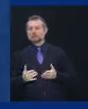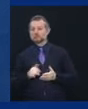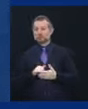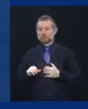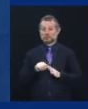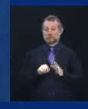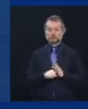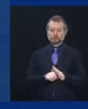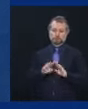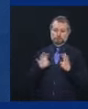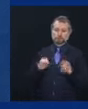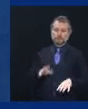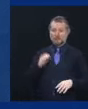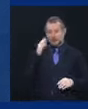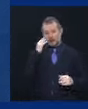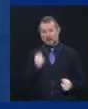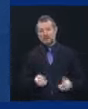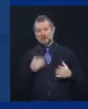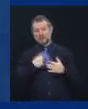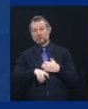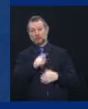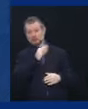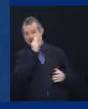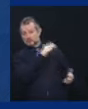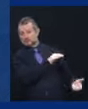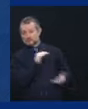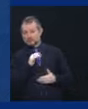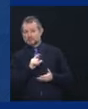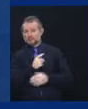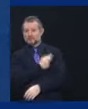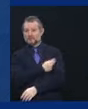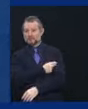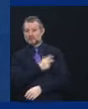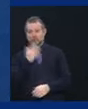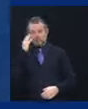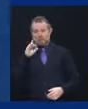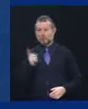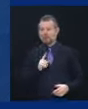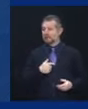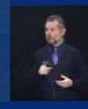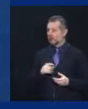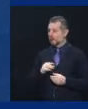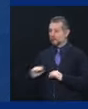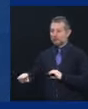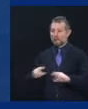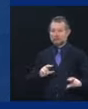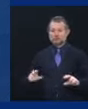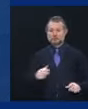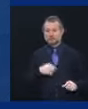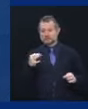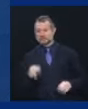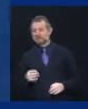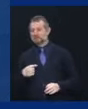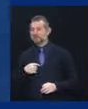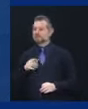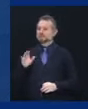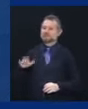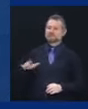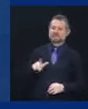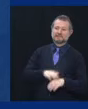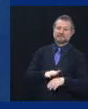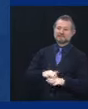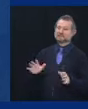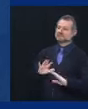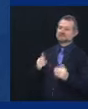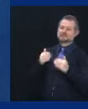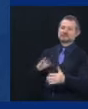don't know where we're going to distribute it next week. So don't schedule an appointment unless